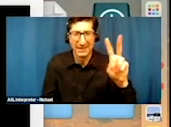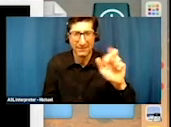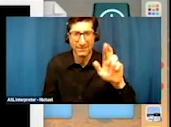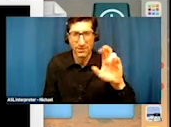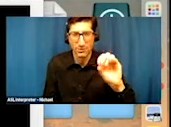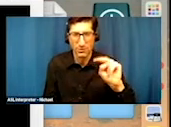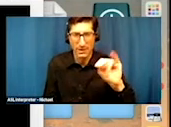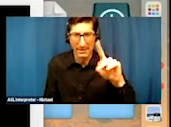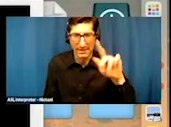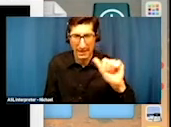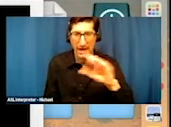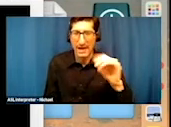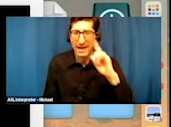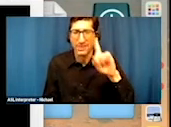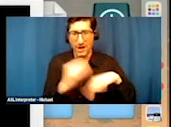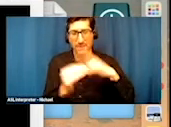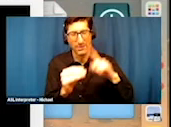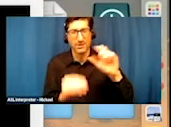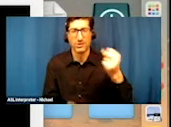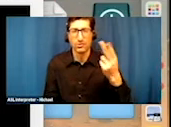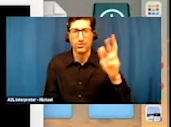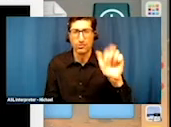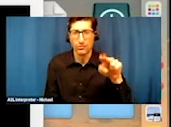portraiture, including things like the Shroud of Turin,